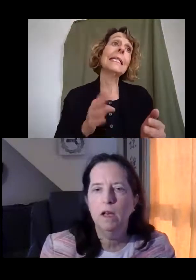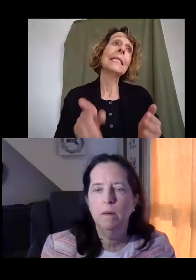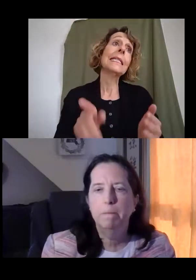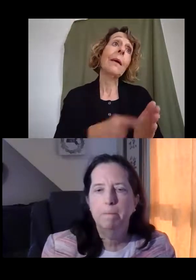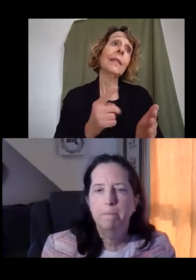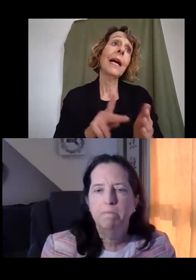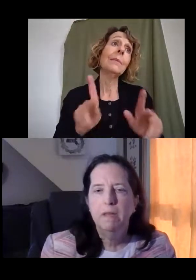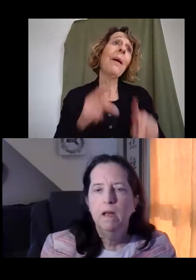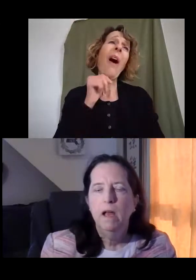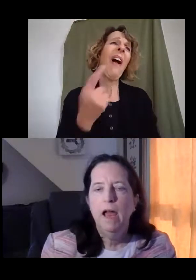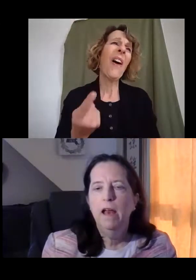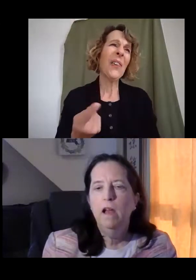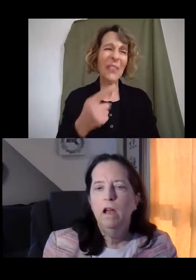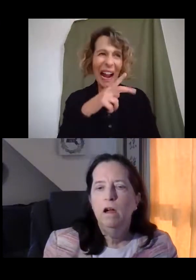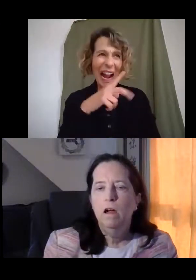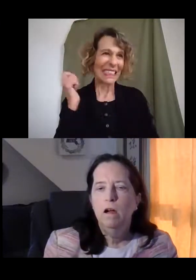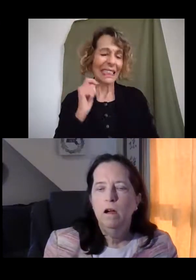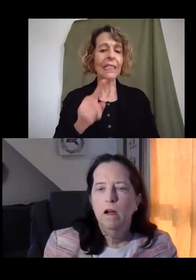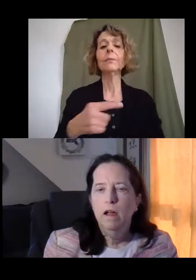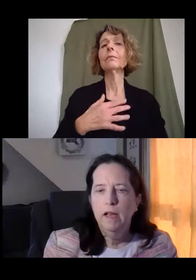a lot. And